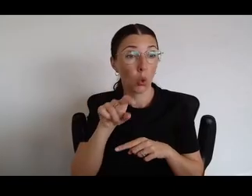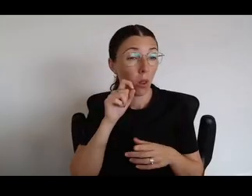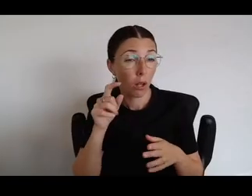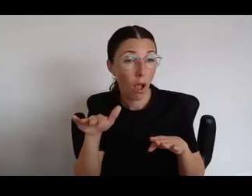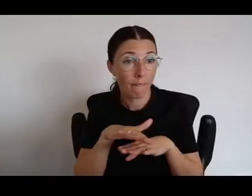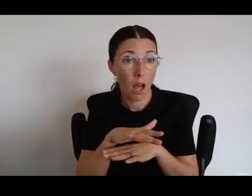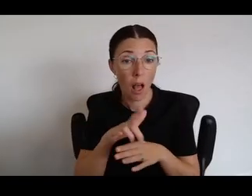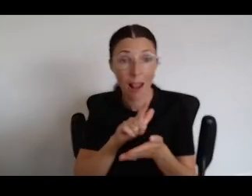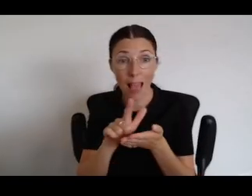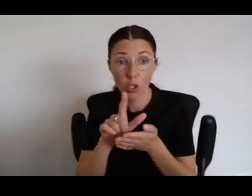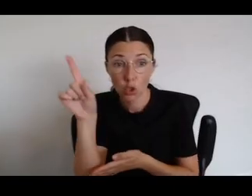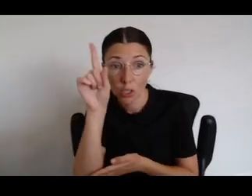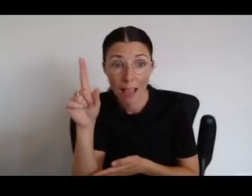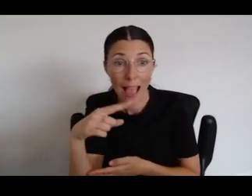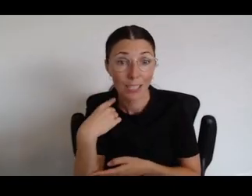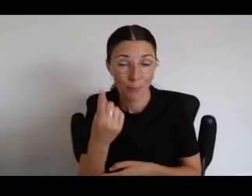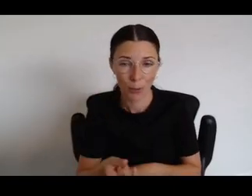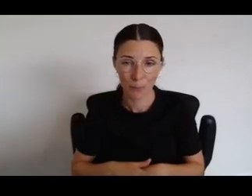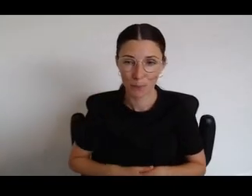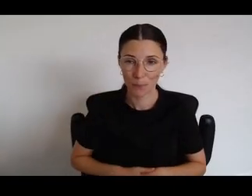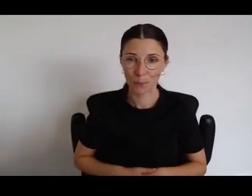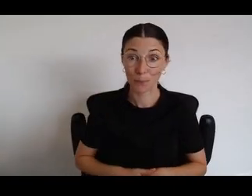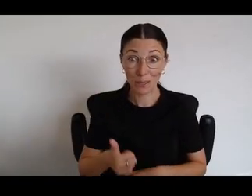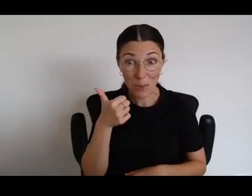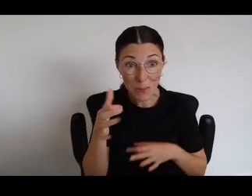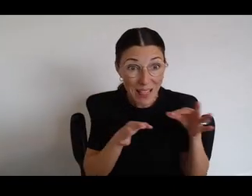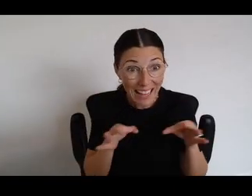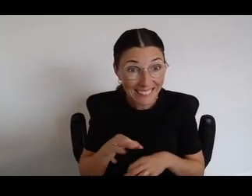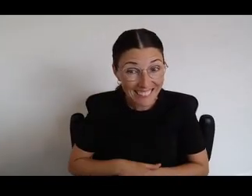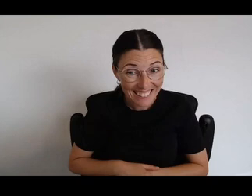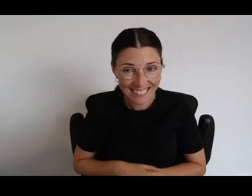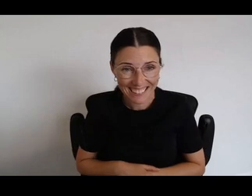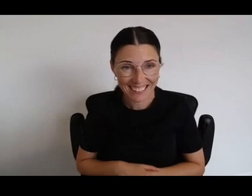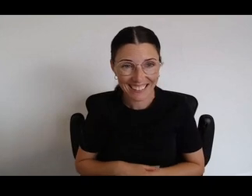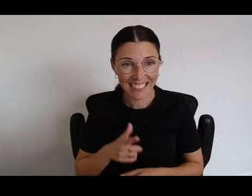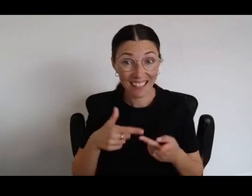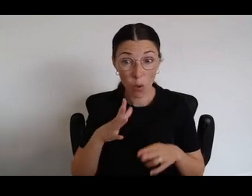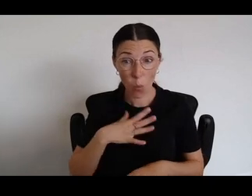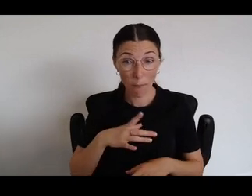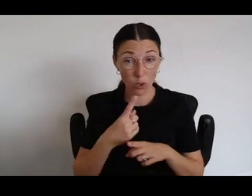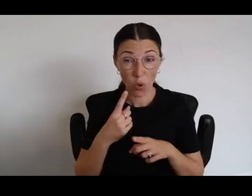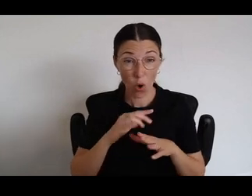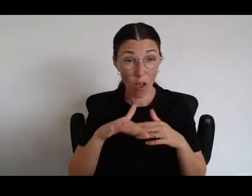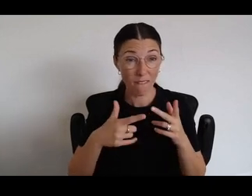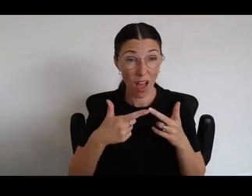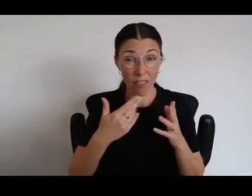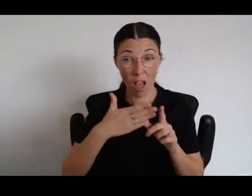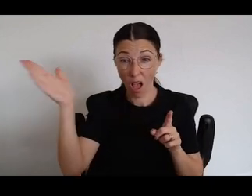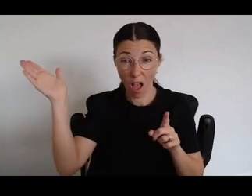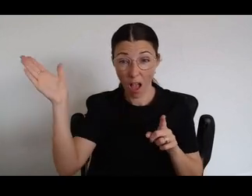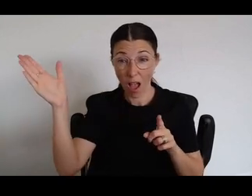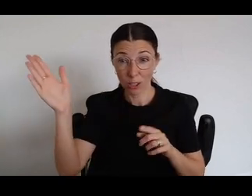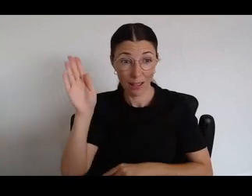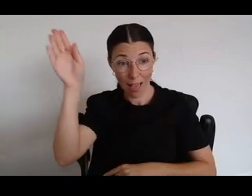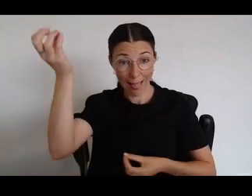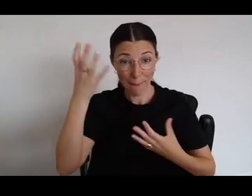this sound like a plan for you? So if you want me to talk about something else, just time is now to tell me that, because I'm